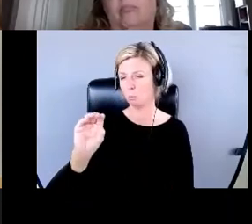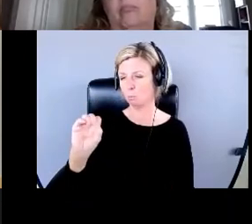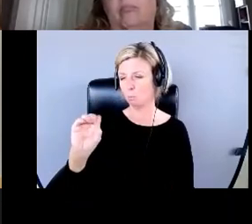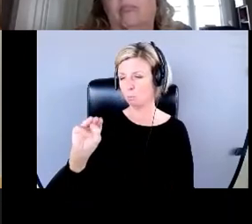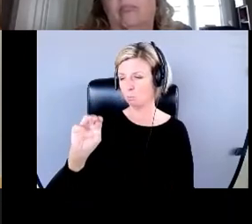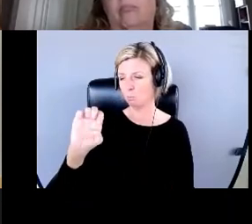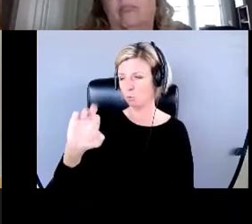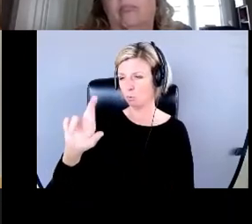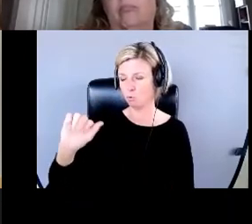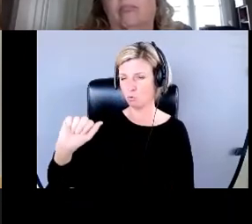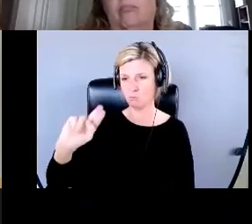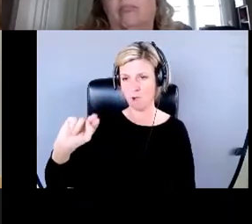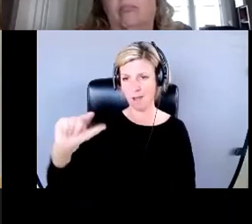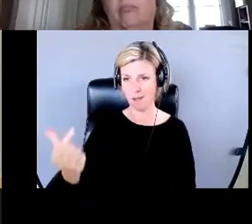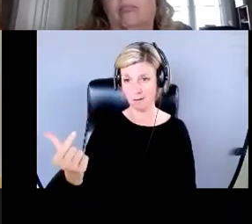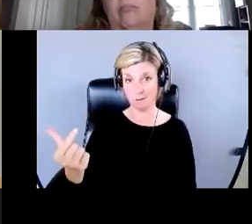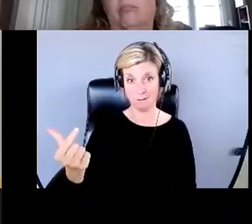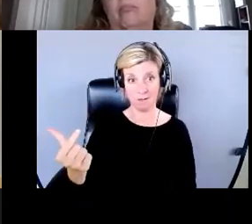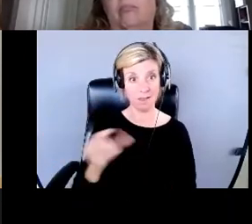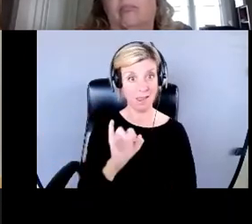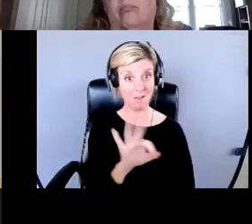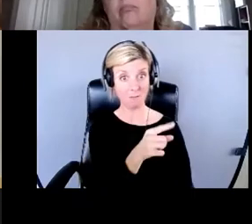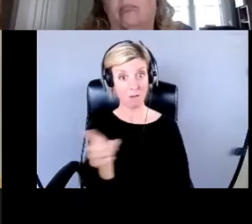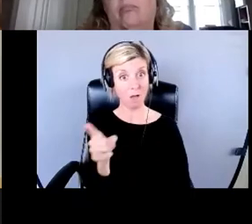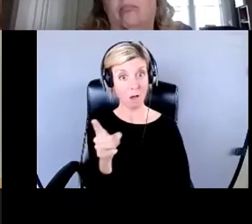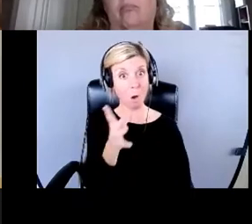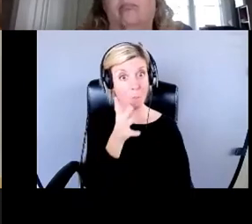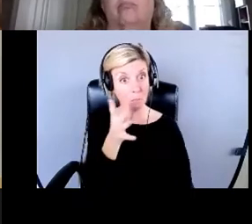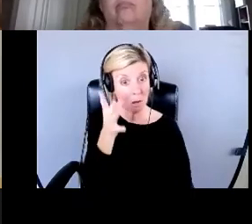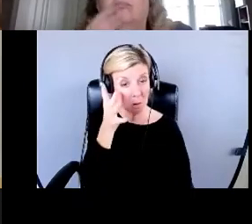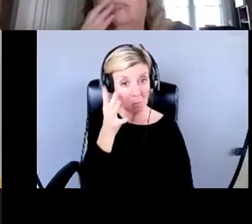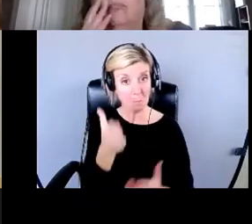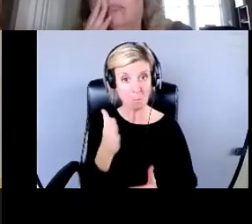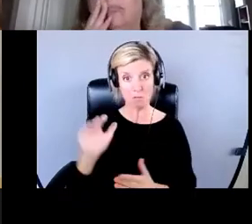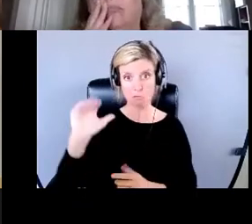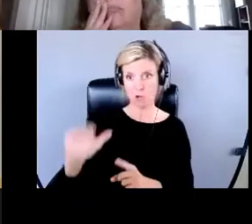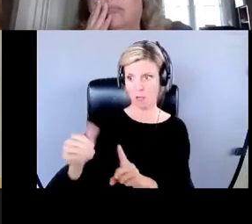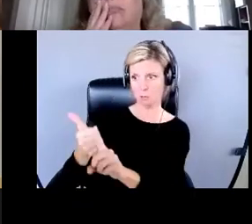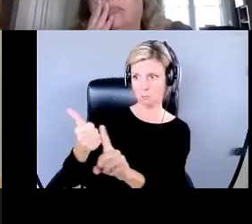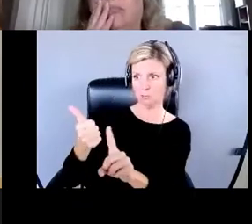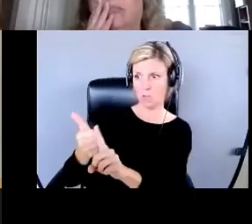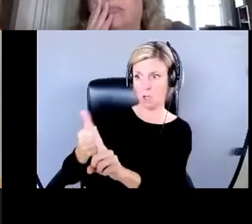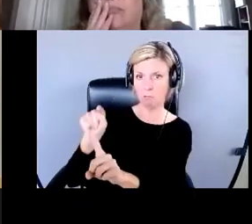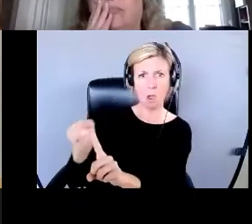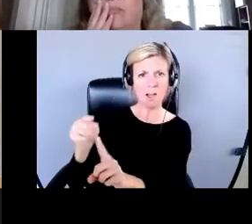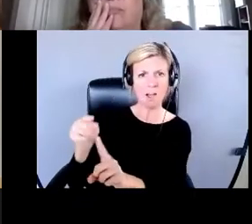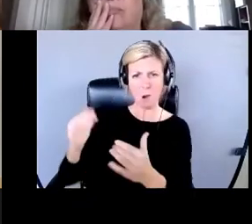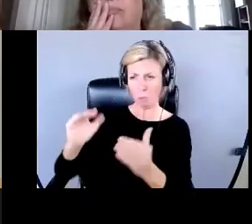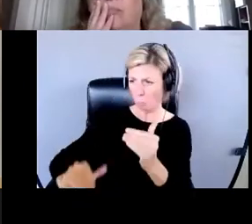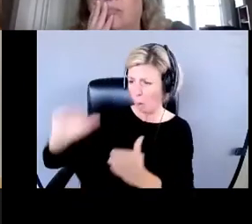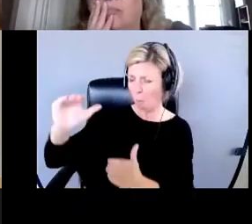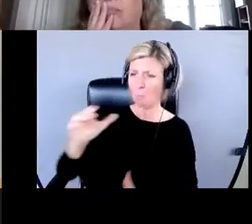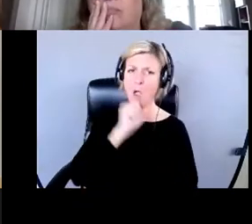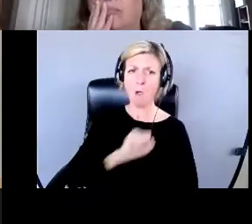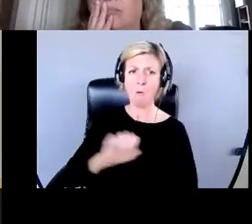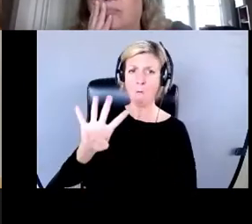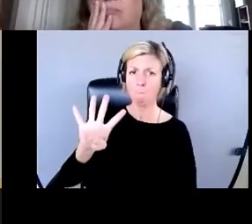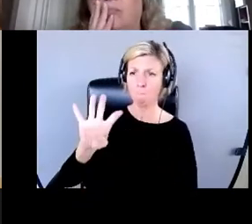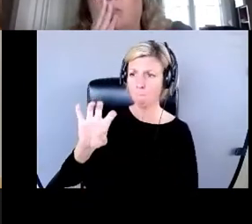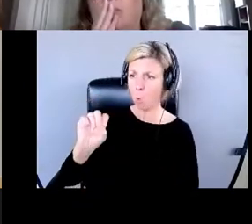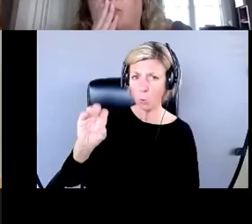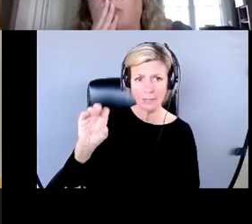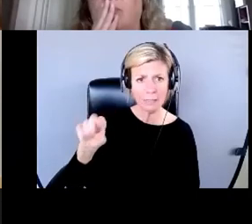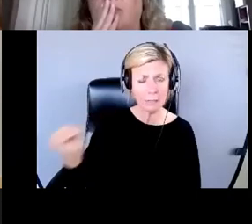child who wants to move back home. They're 40 years old. They just went through divorce or separation. Oh yes, come on in. We love you. You